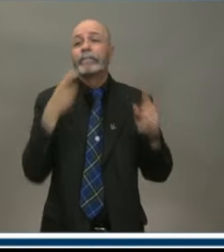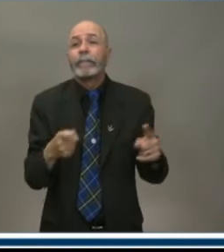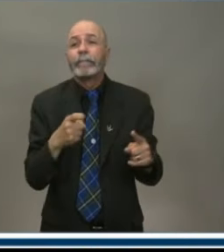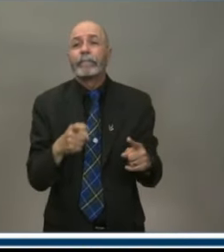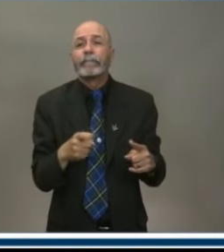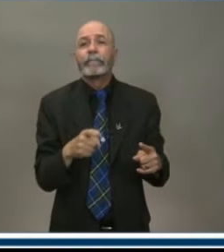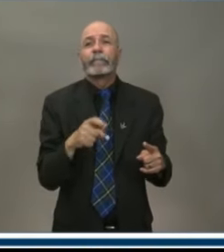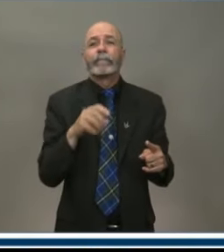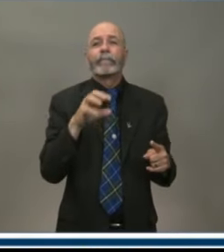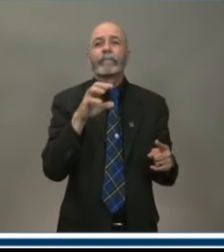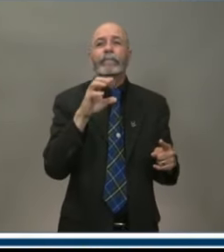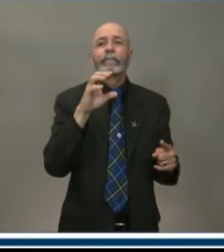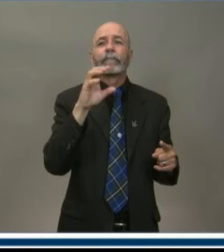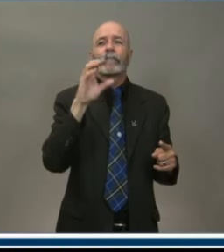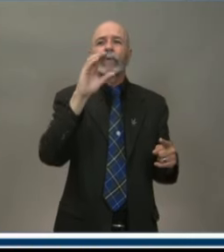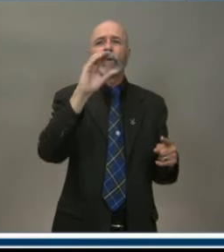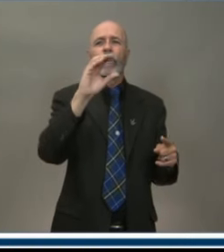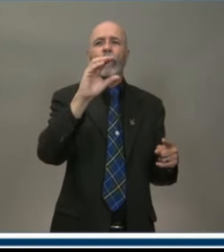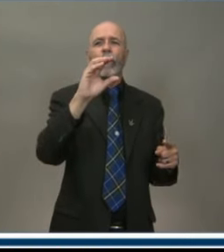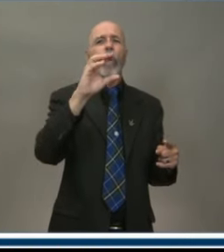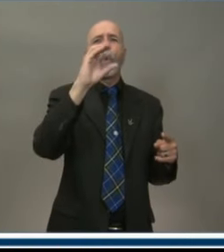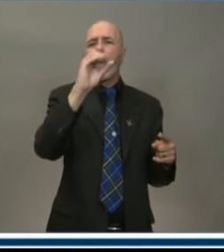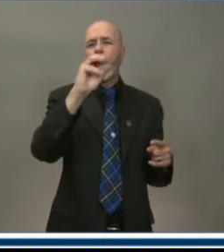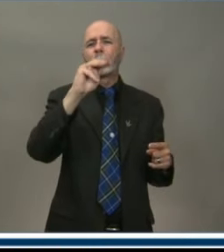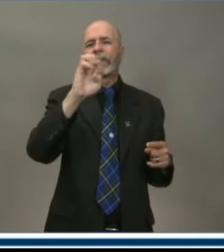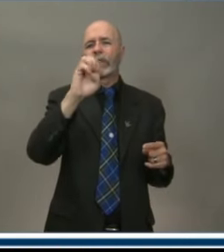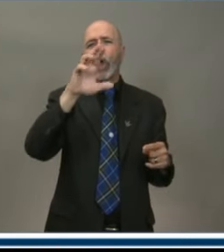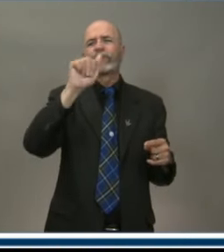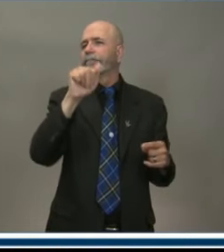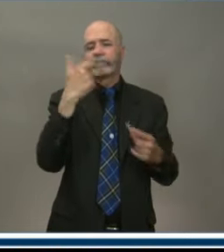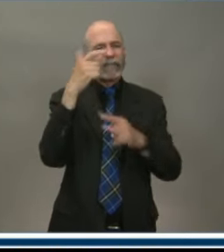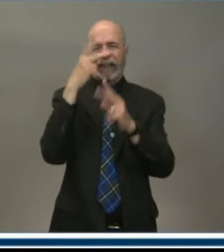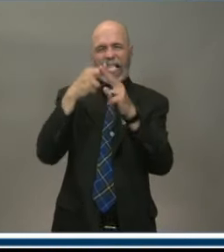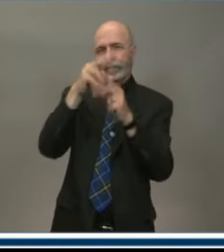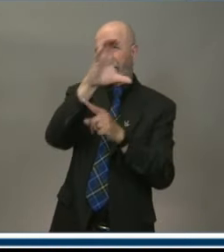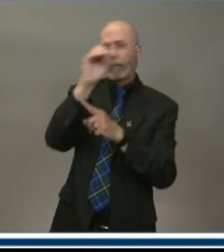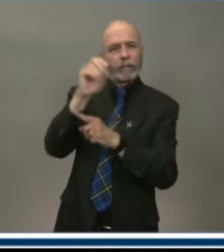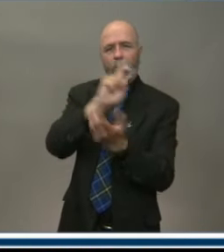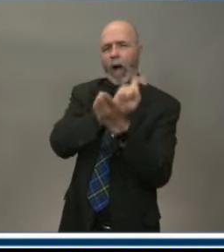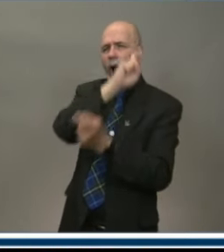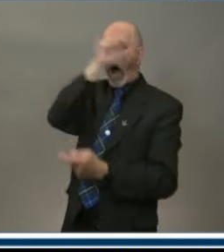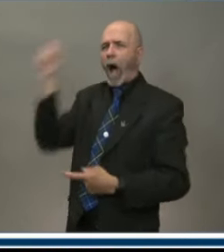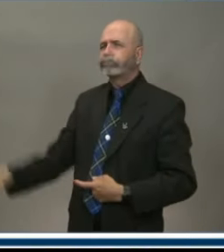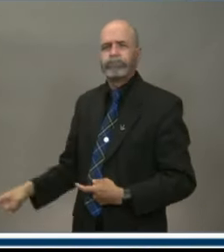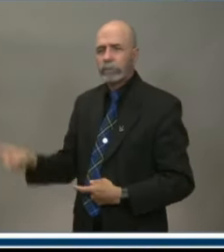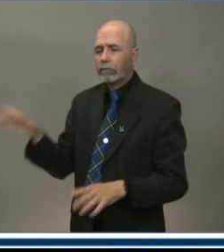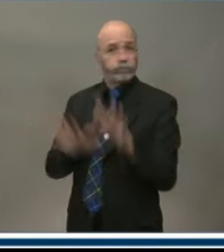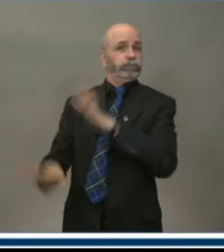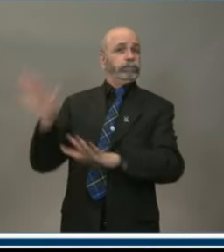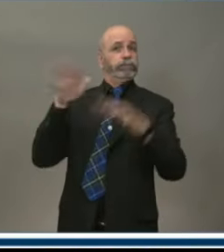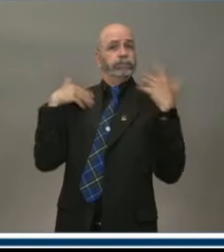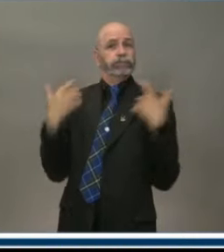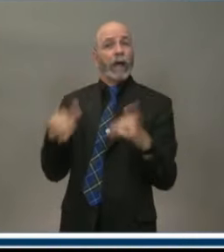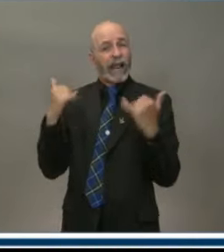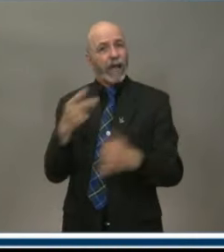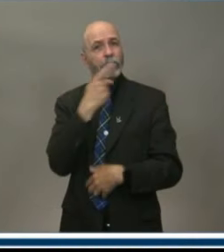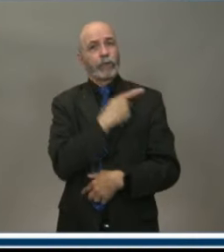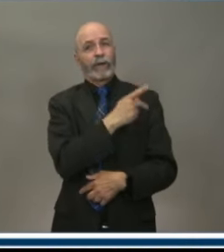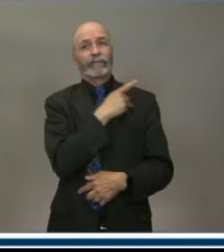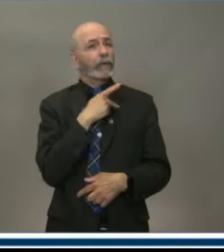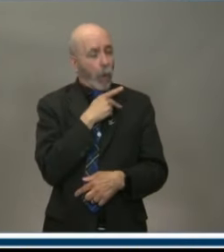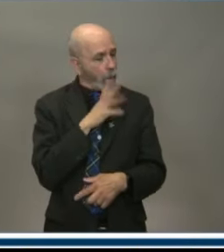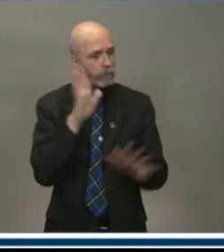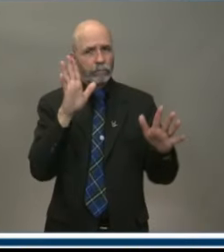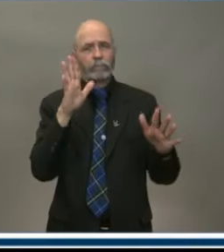all of their employees. Today, on behalf of Nova Scotians, I'd like to announce the province will add an additional $500,000 to this